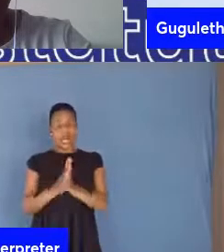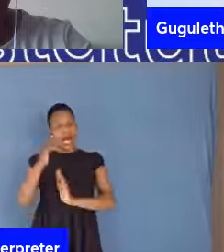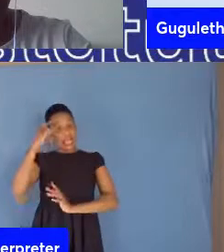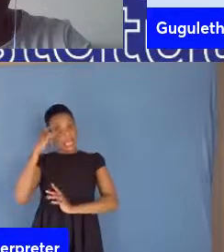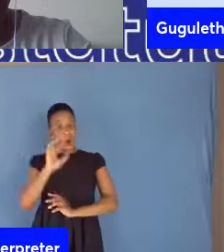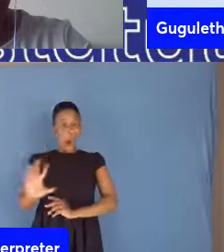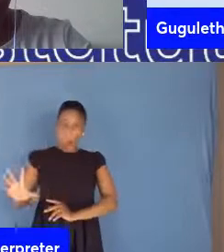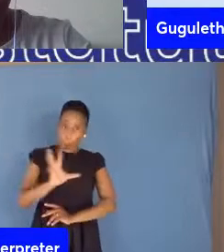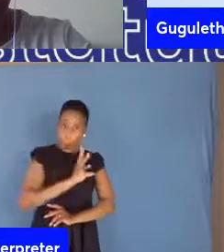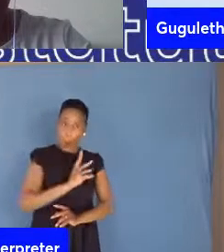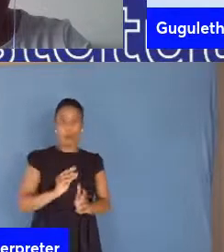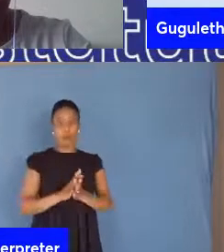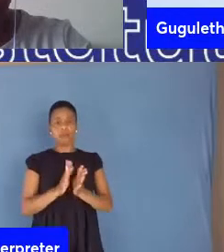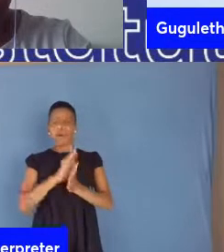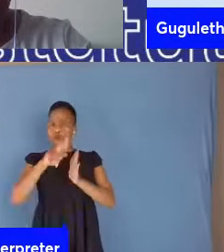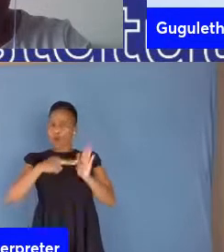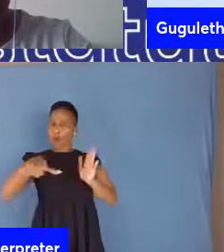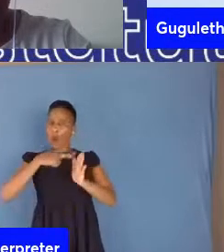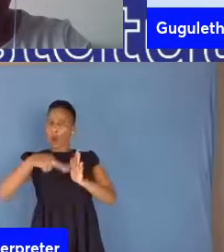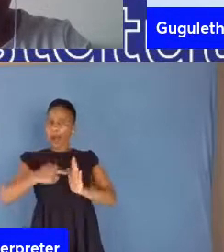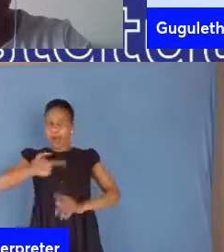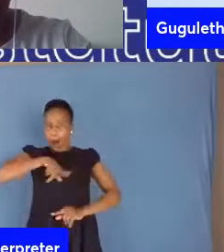their role. I suppose as